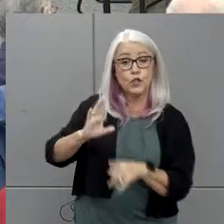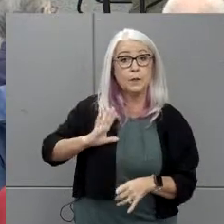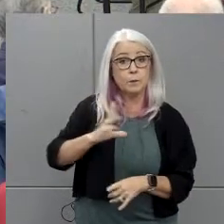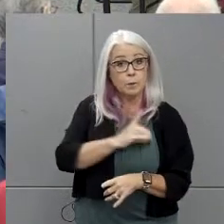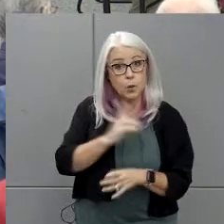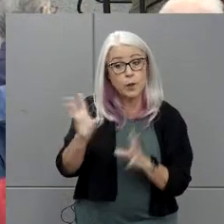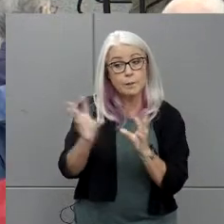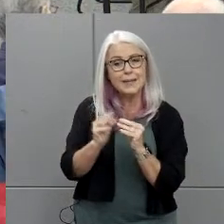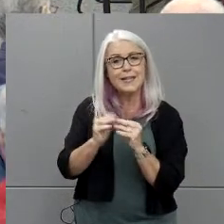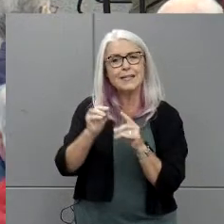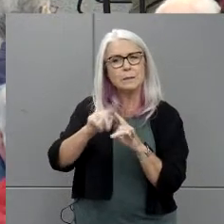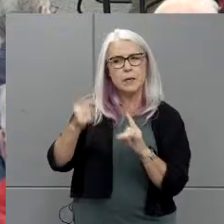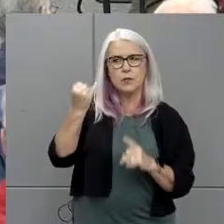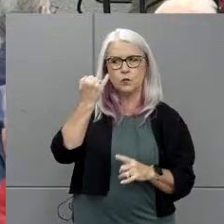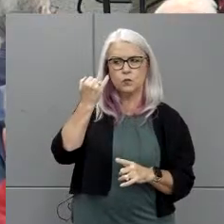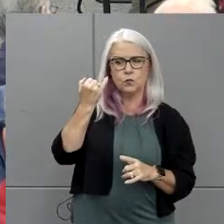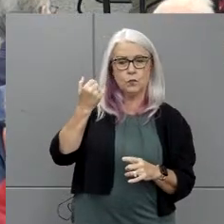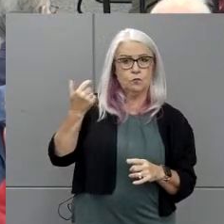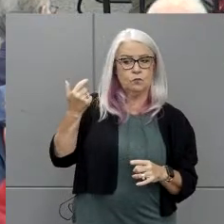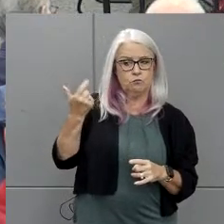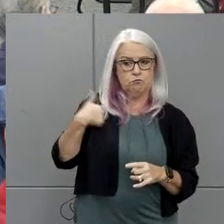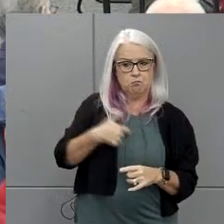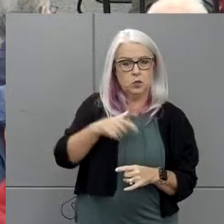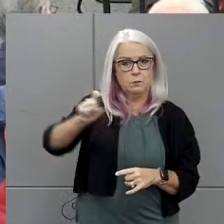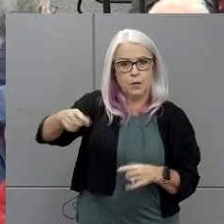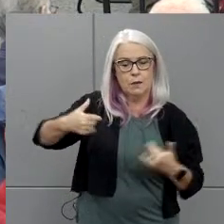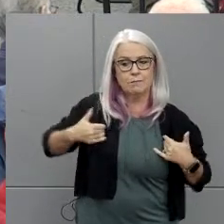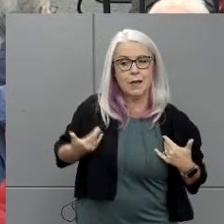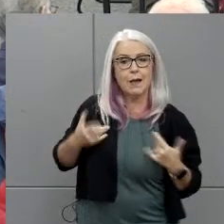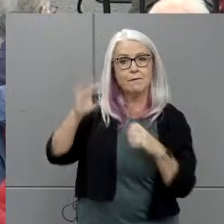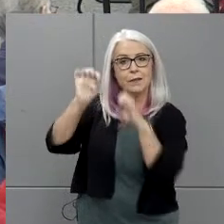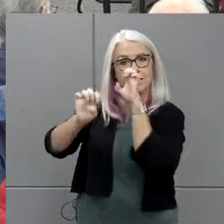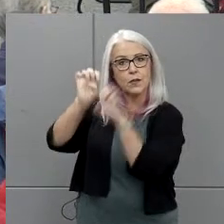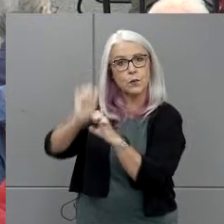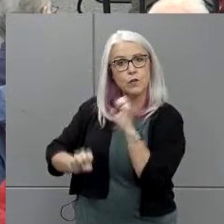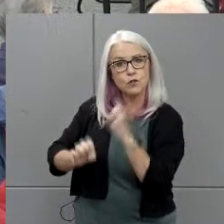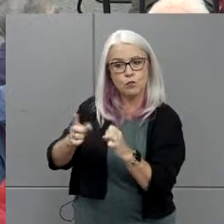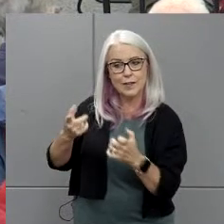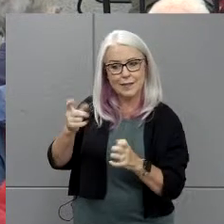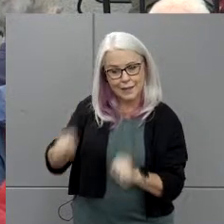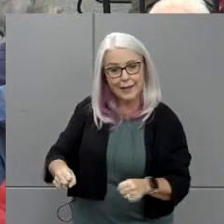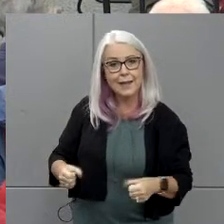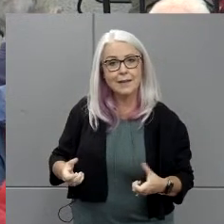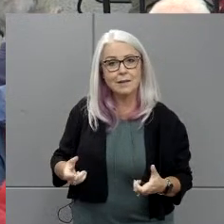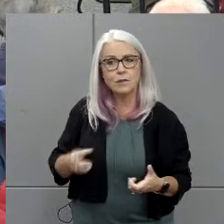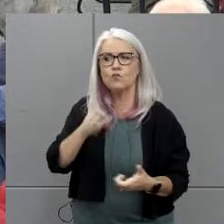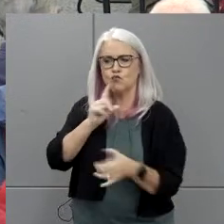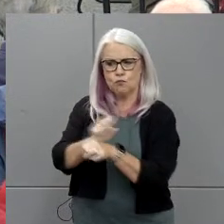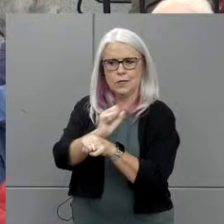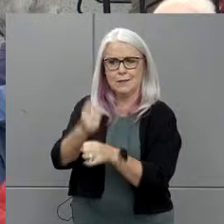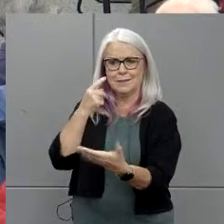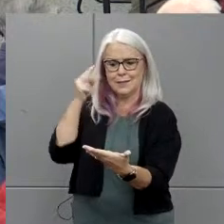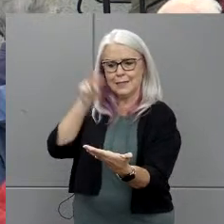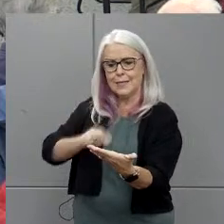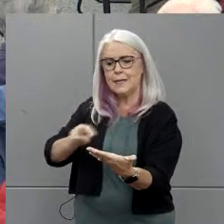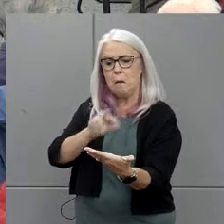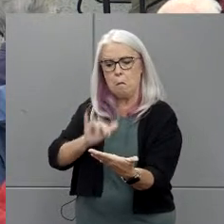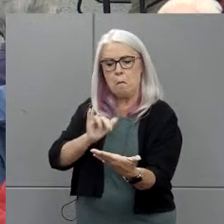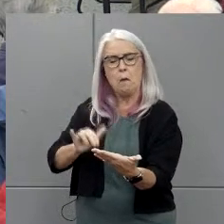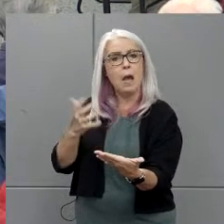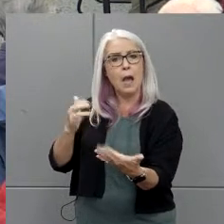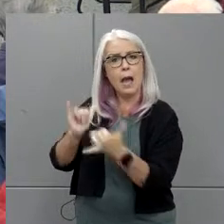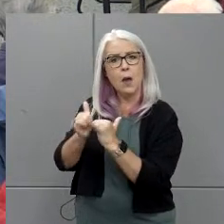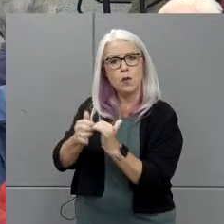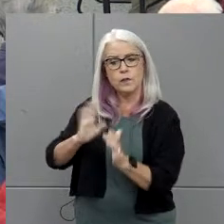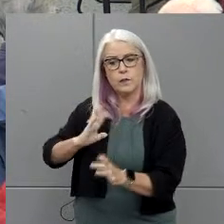have an evaluation that we can physically see how not only does the board evaluate the